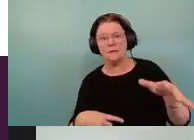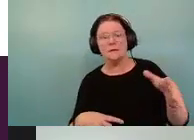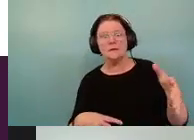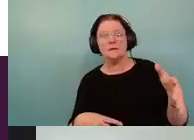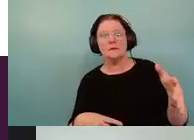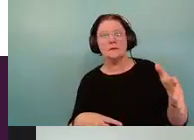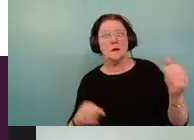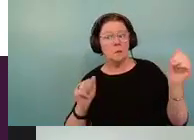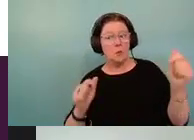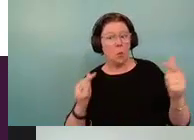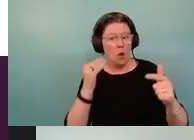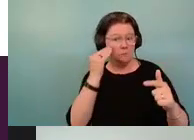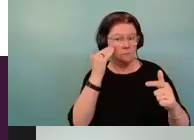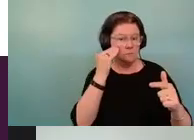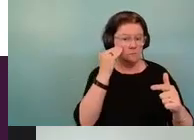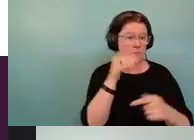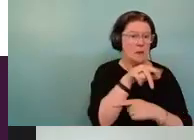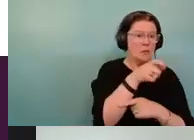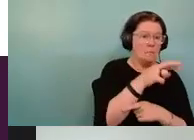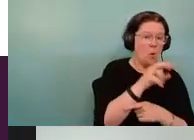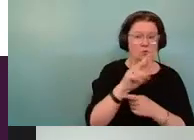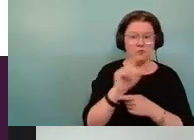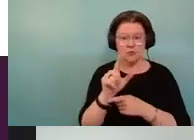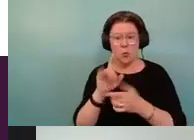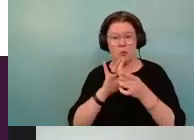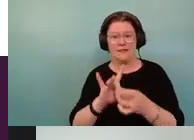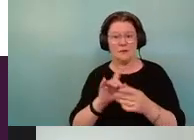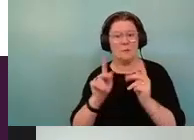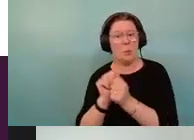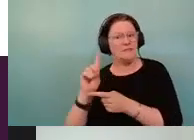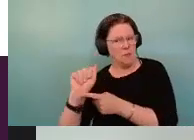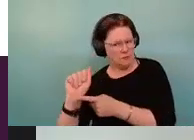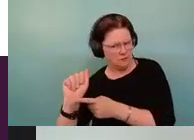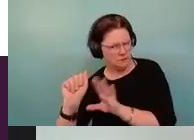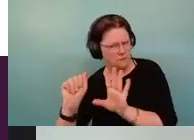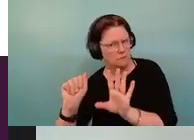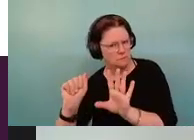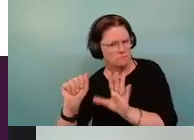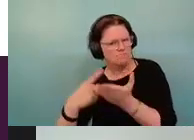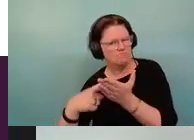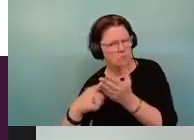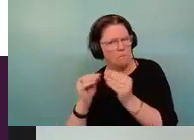know that we're all really familiar about power and control when it comes to people with disabilities. So I wanted to talk